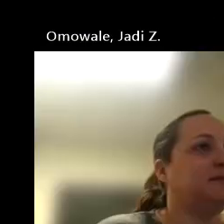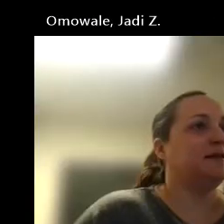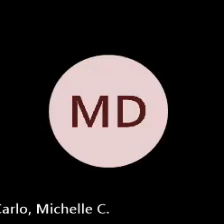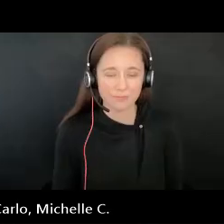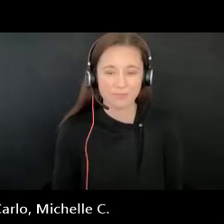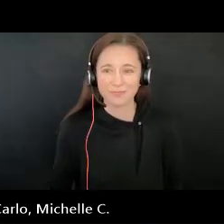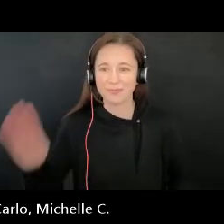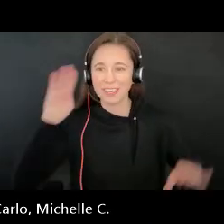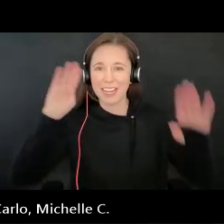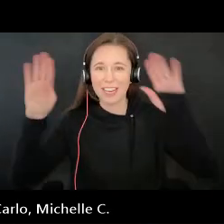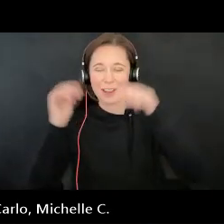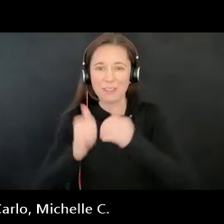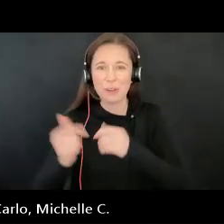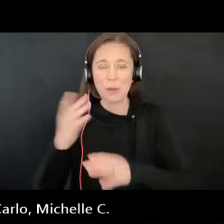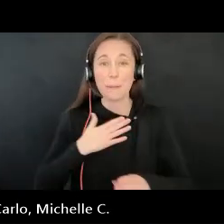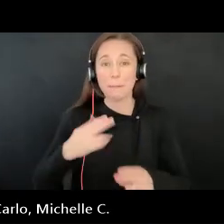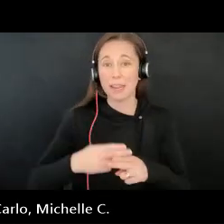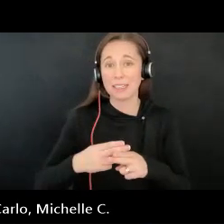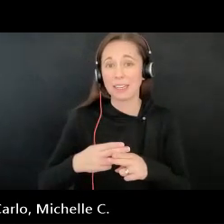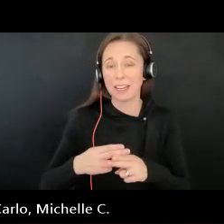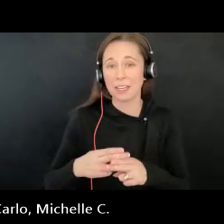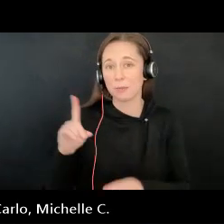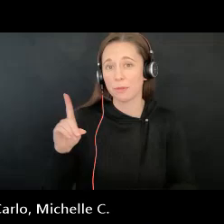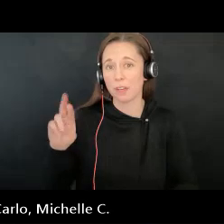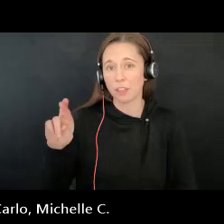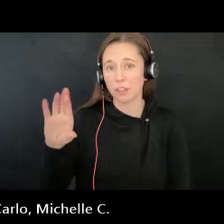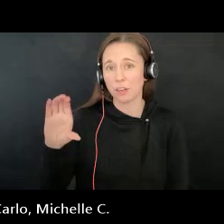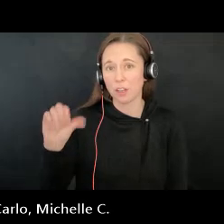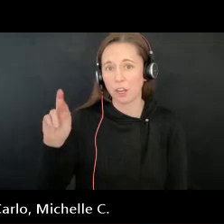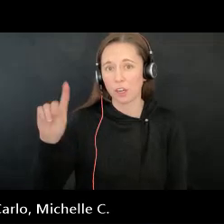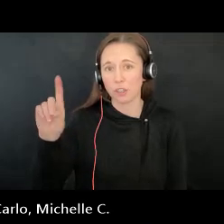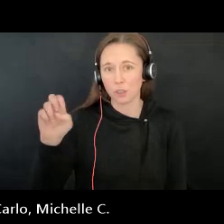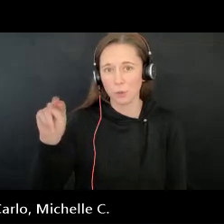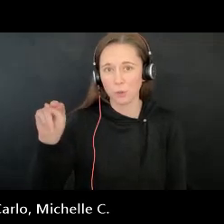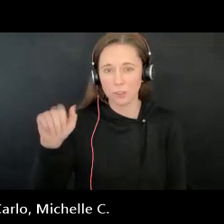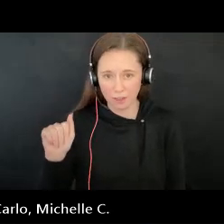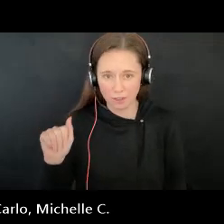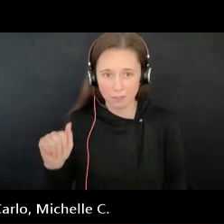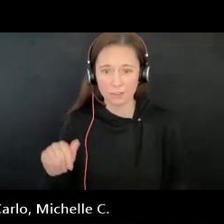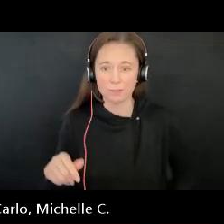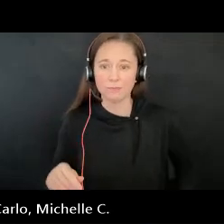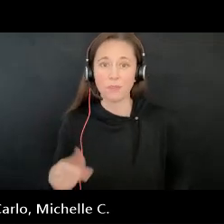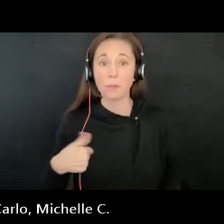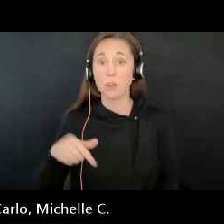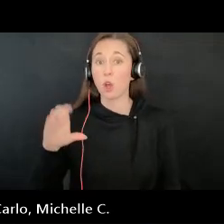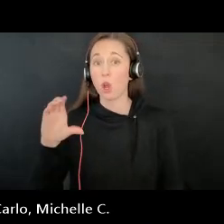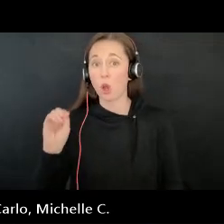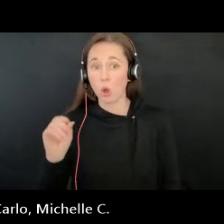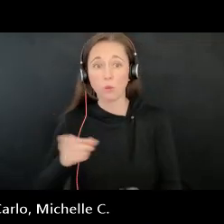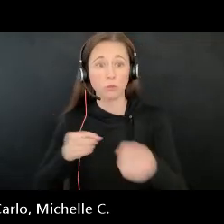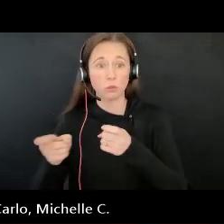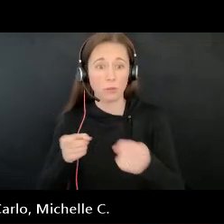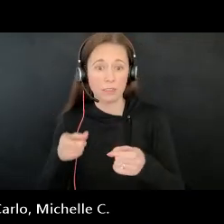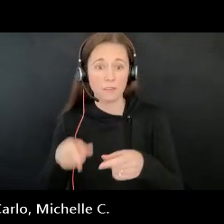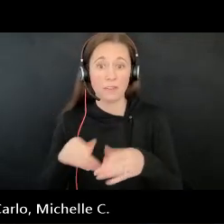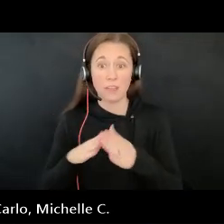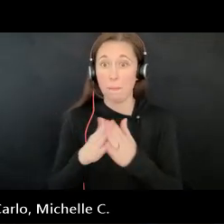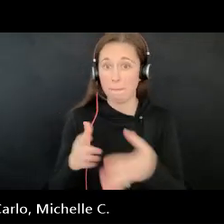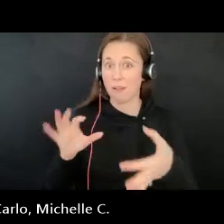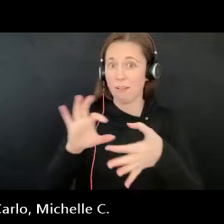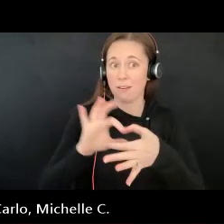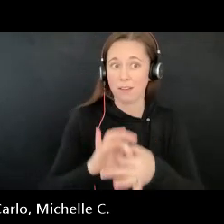Hi, everyone. My name is Christina Cardona, and I am the co-director of the Community Book Connection, which